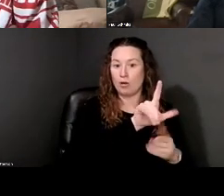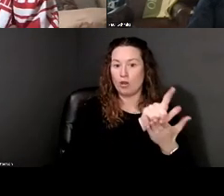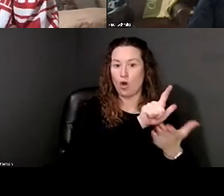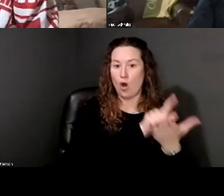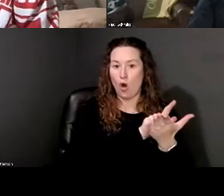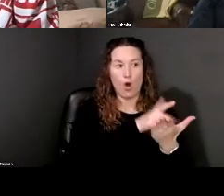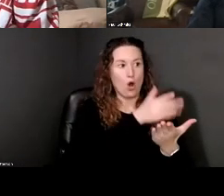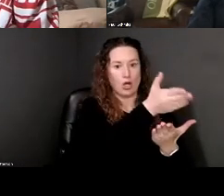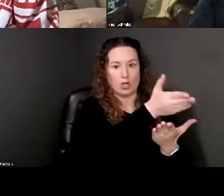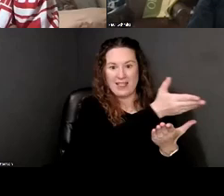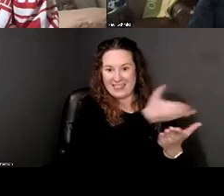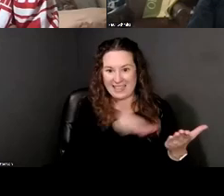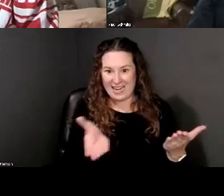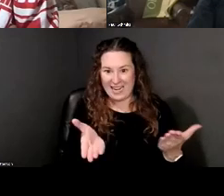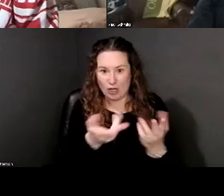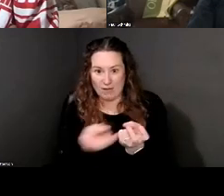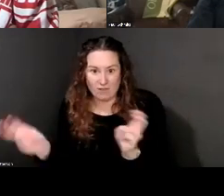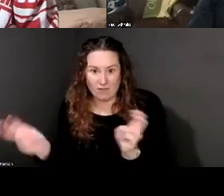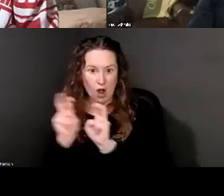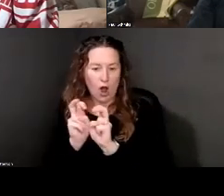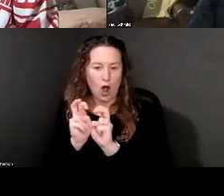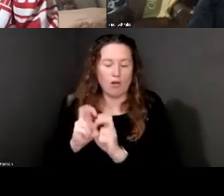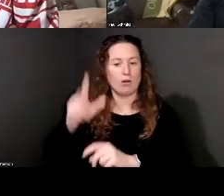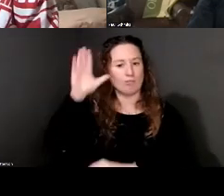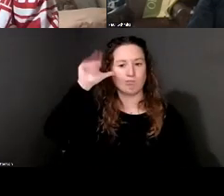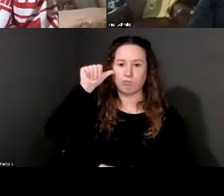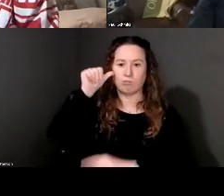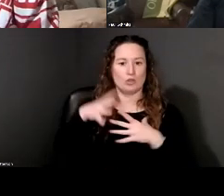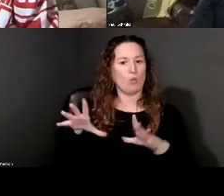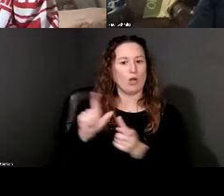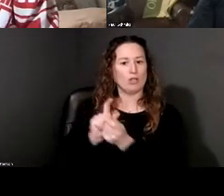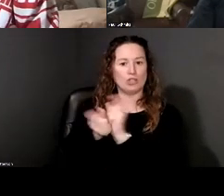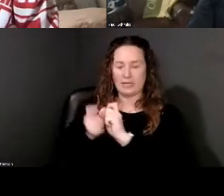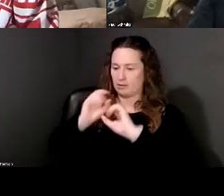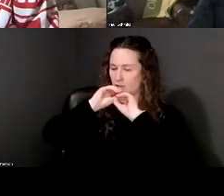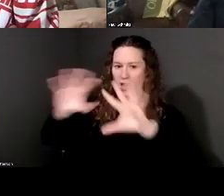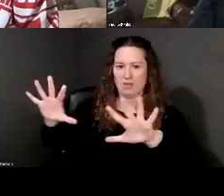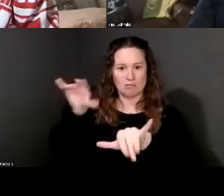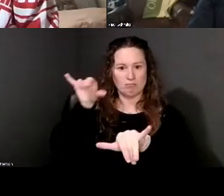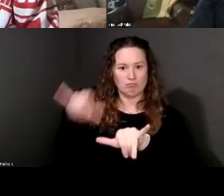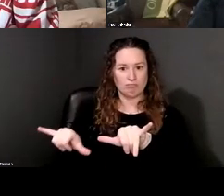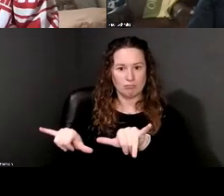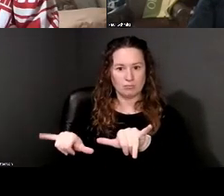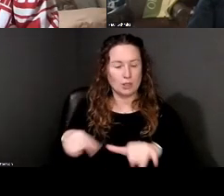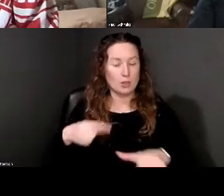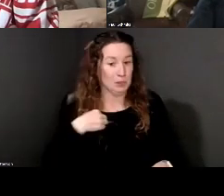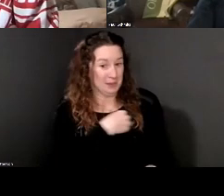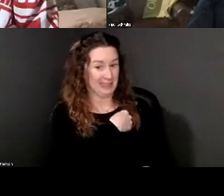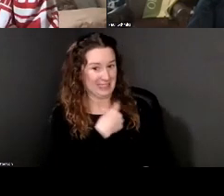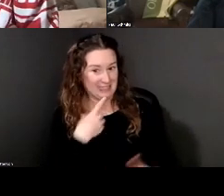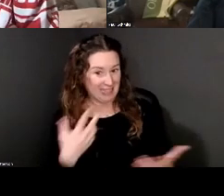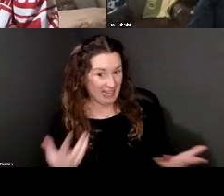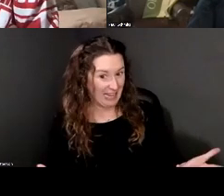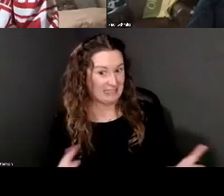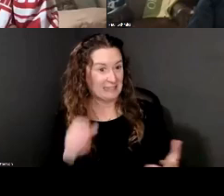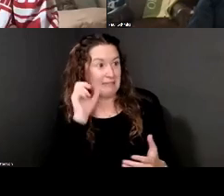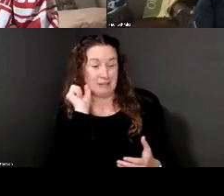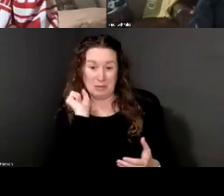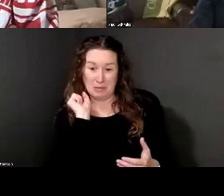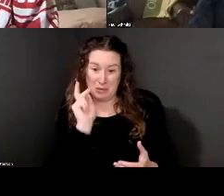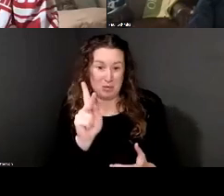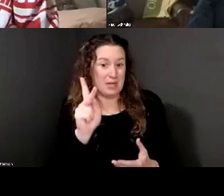the table and they didn't want to change anything. What we ended up saying is we can't do it there. We'll stay at that table and move it as we